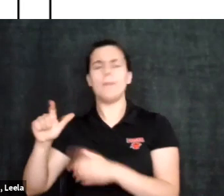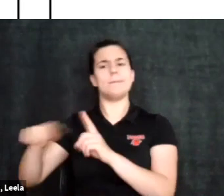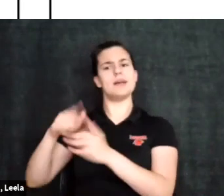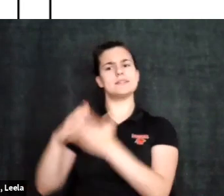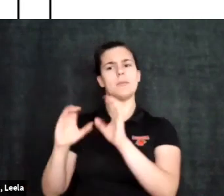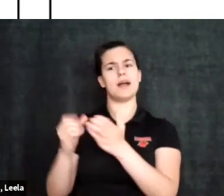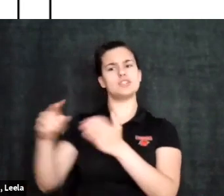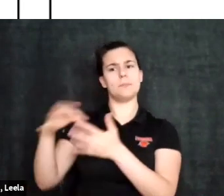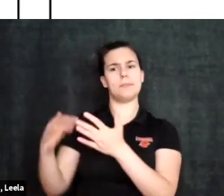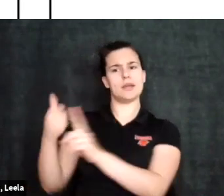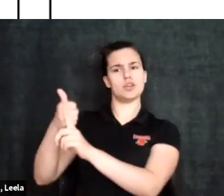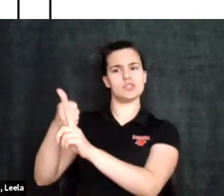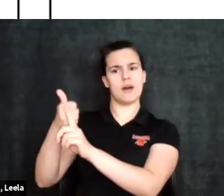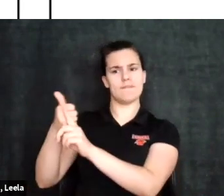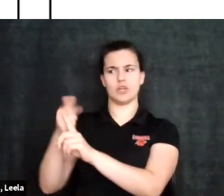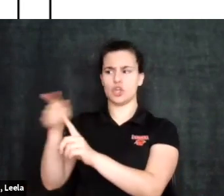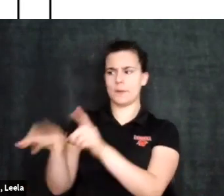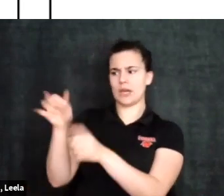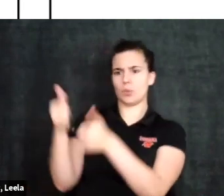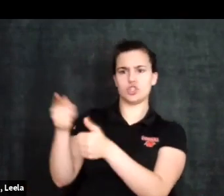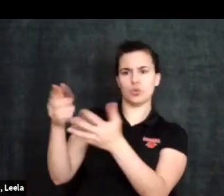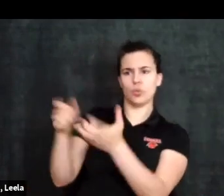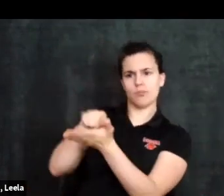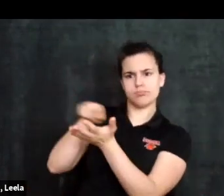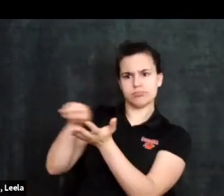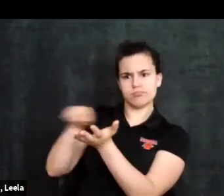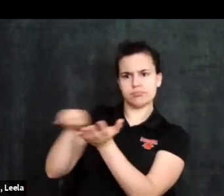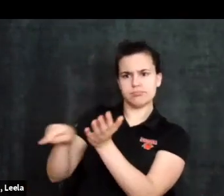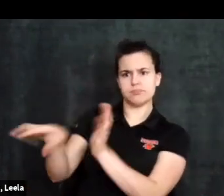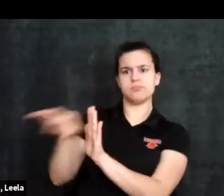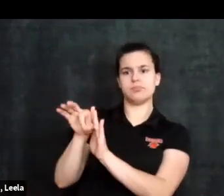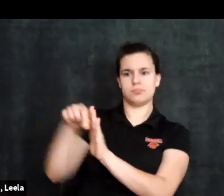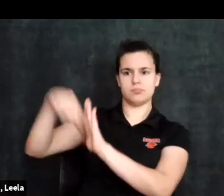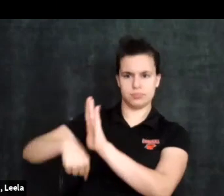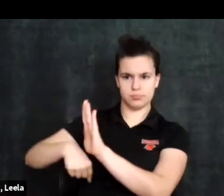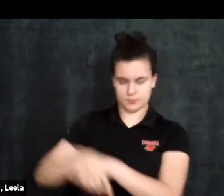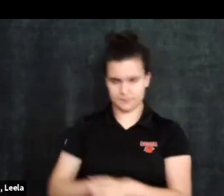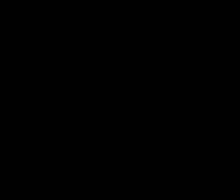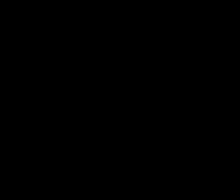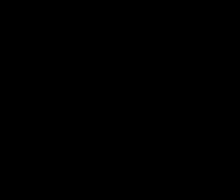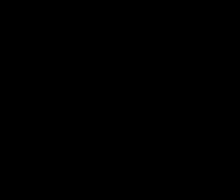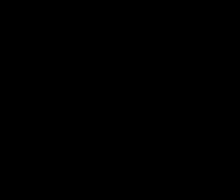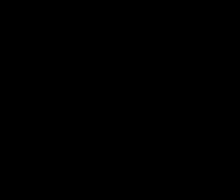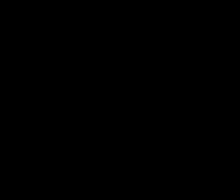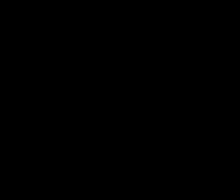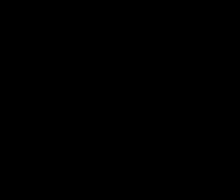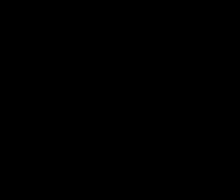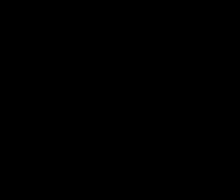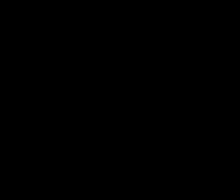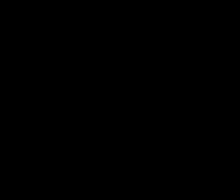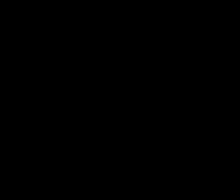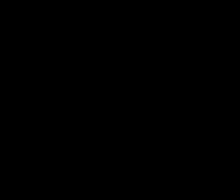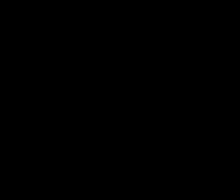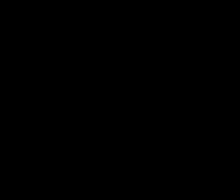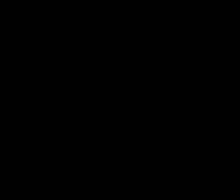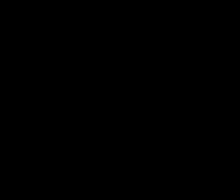go much deeper into the discipline of your choice. And so with that, I will stop sharing and hand